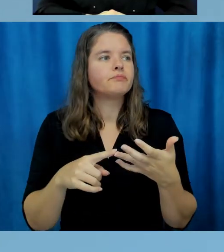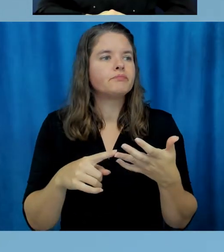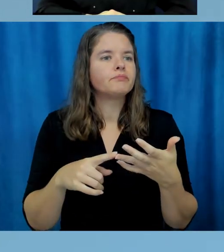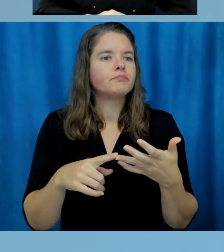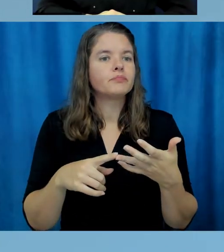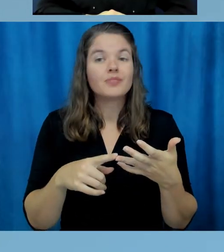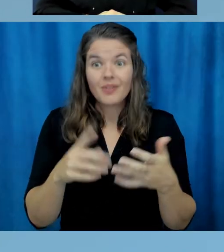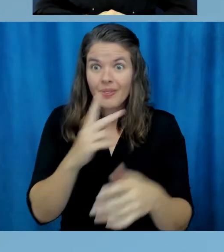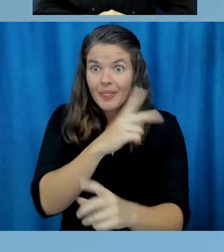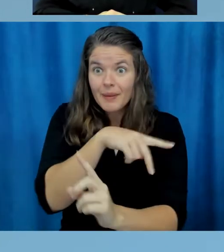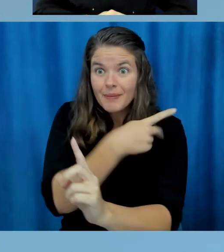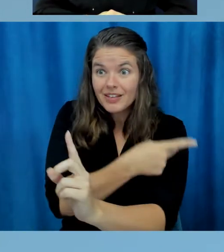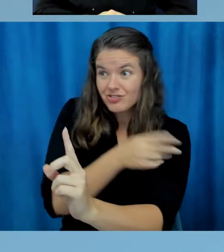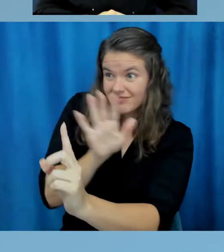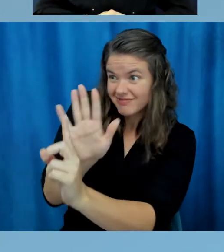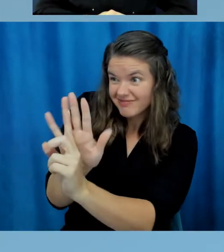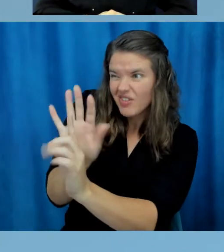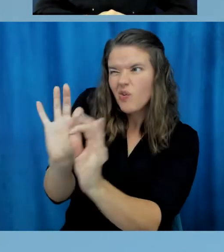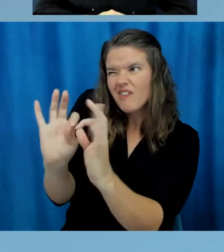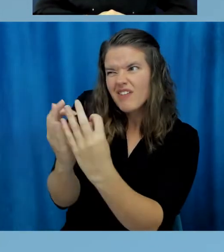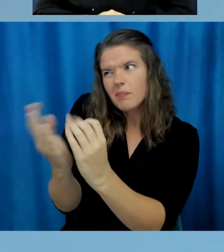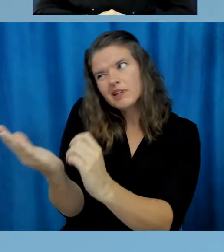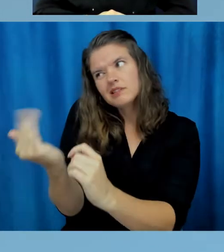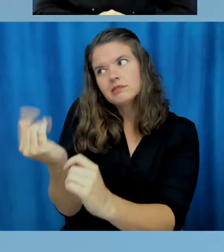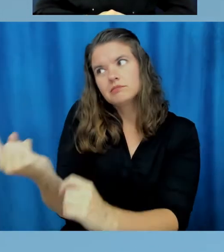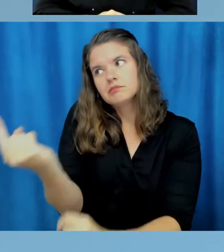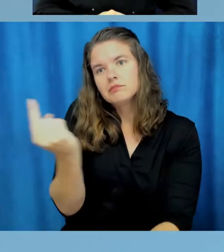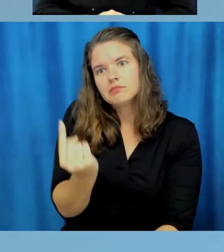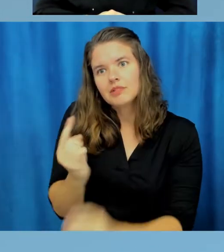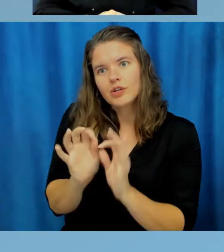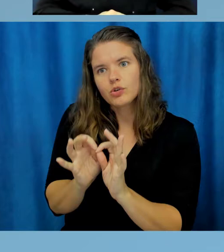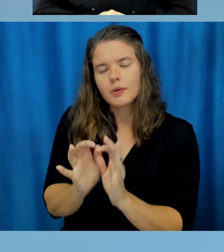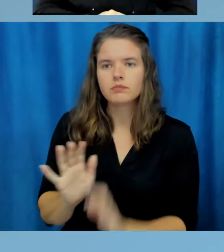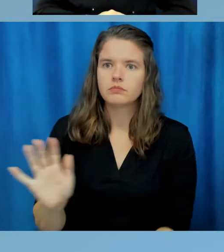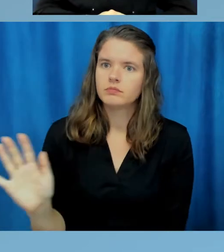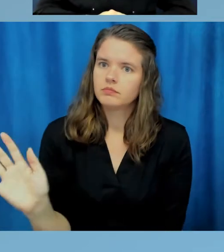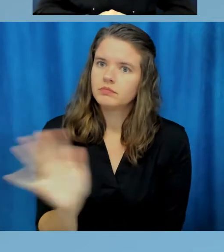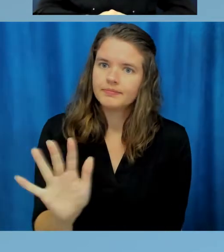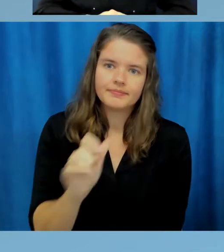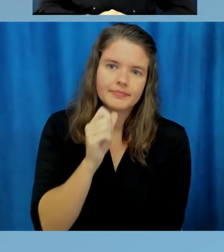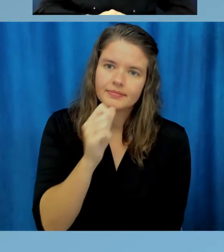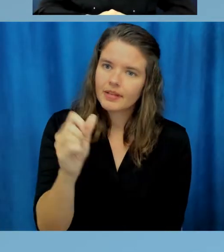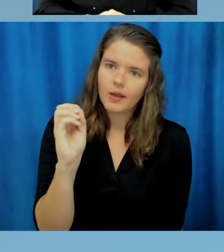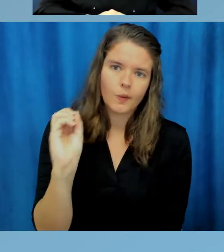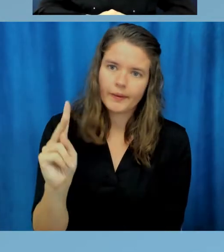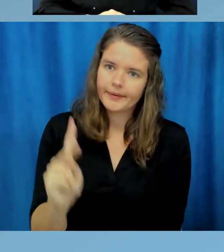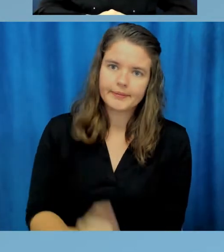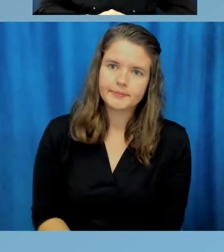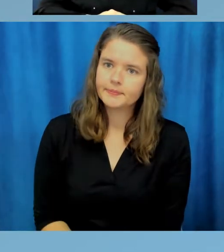even that patient's family member. Not okay.